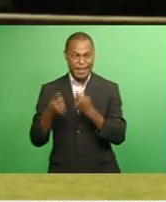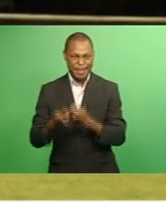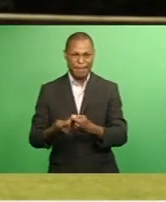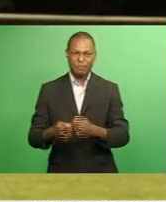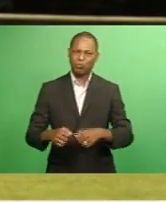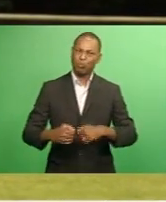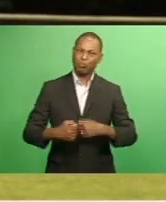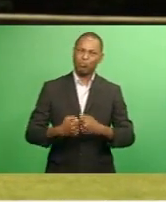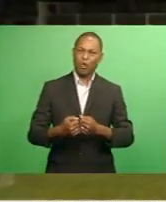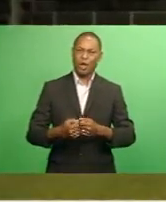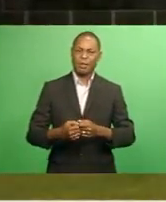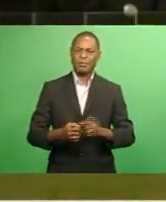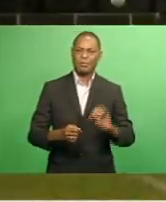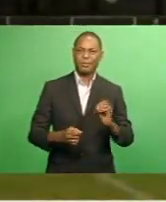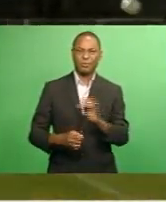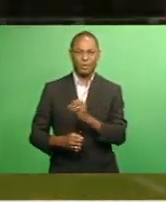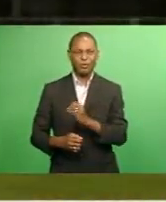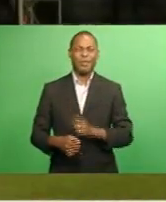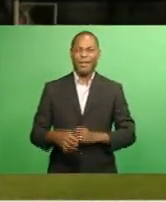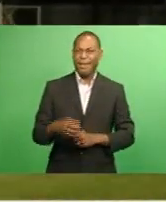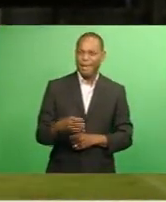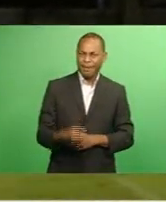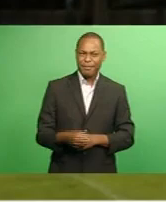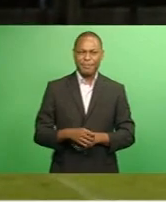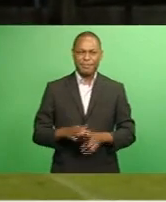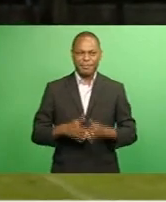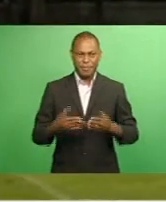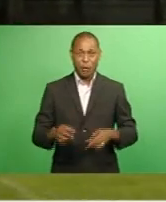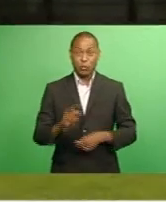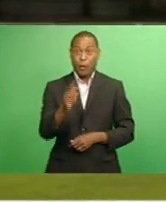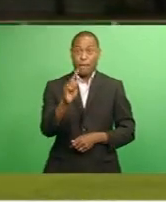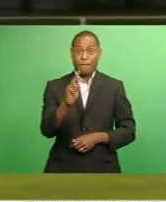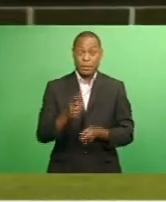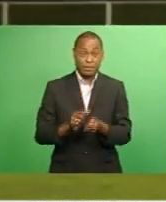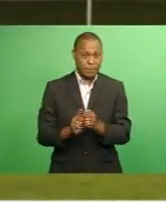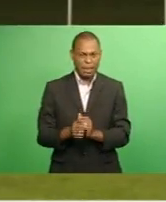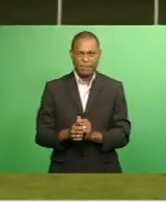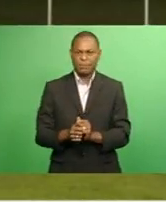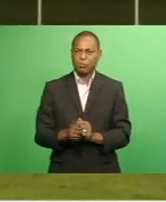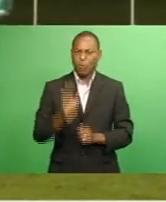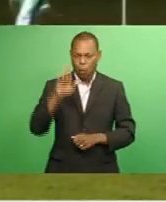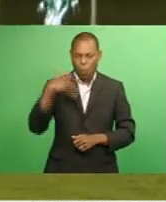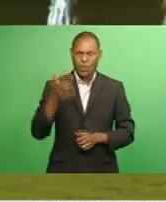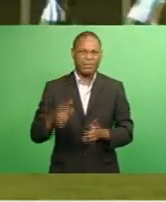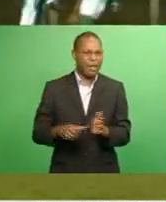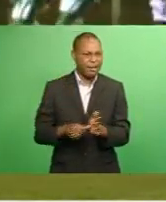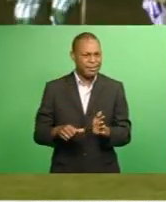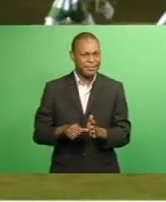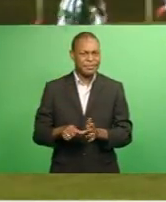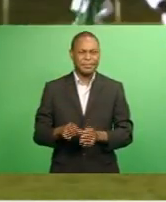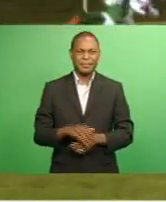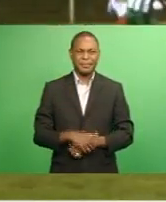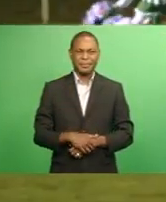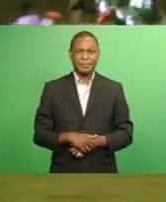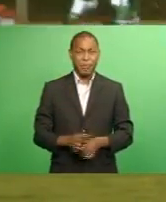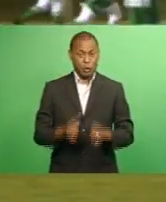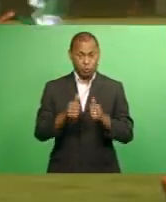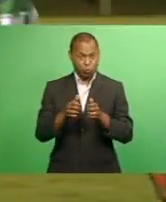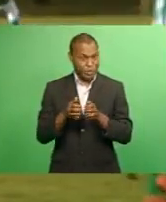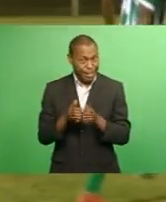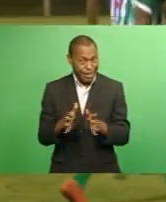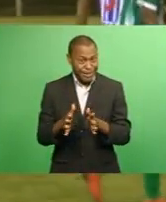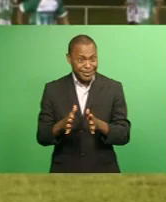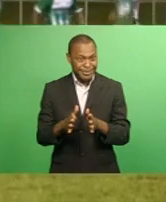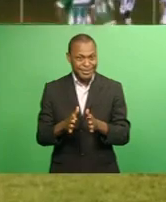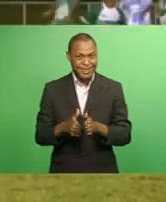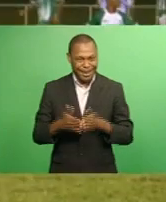The win was crucial, as for any tournament, the first game is always the hardest. Good start with the boys, and